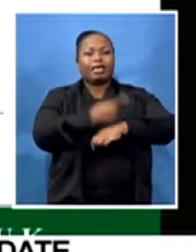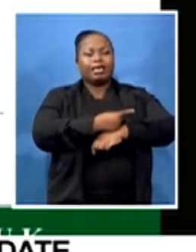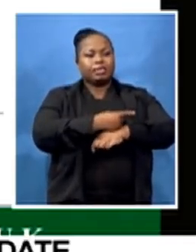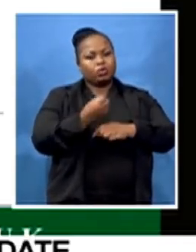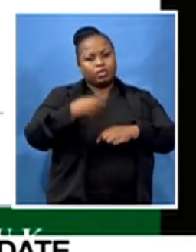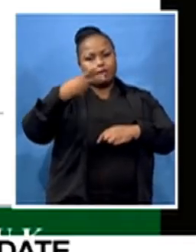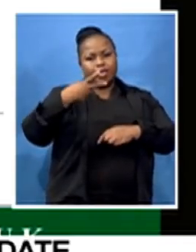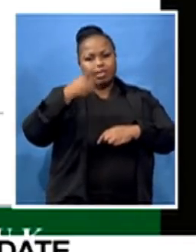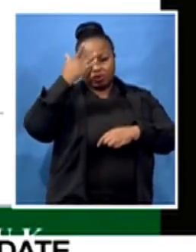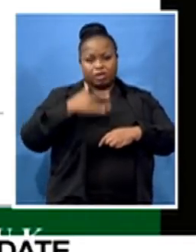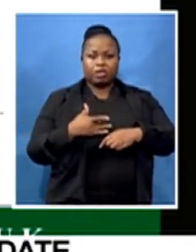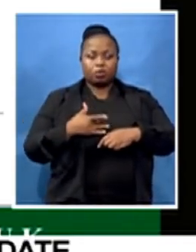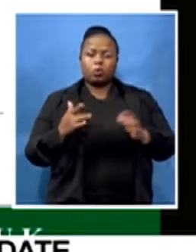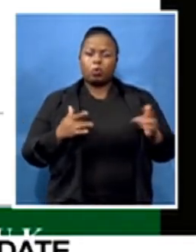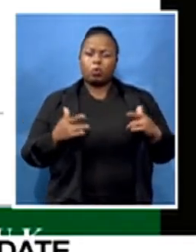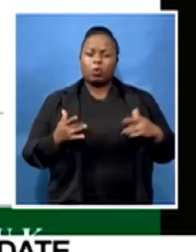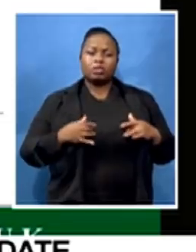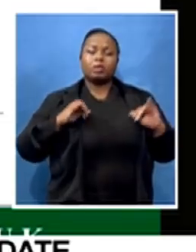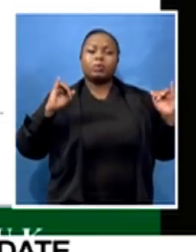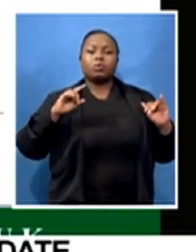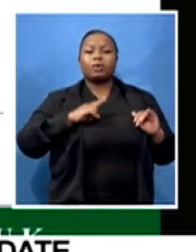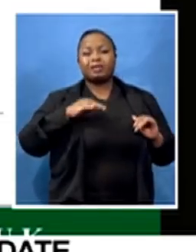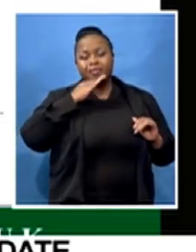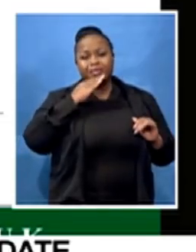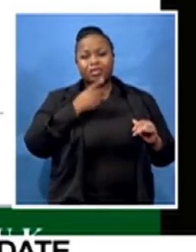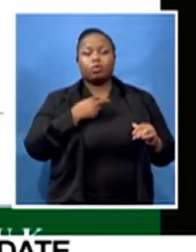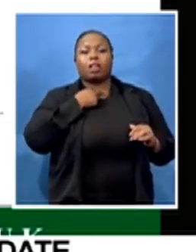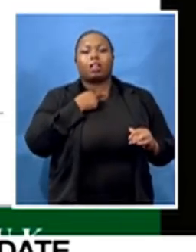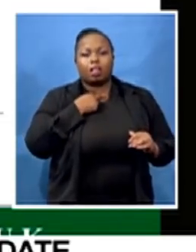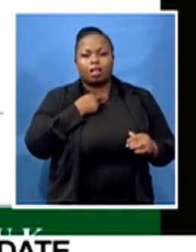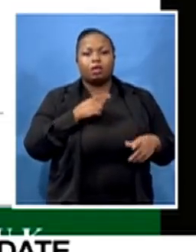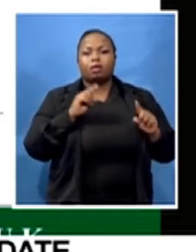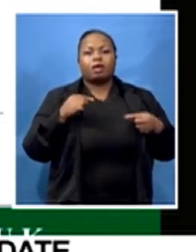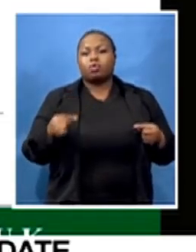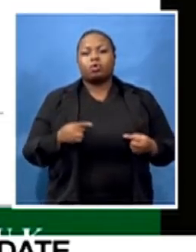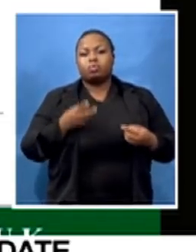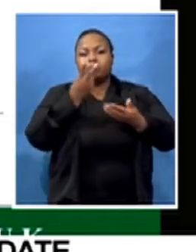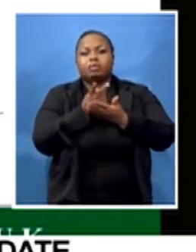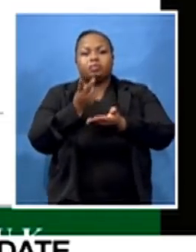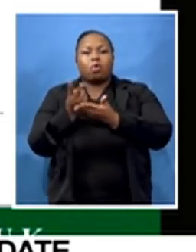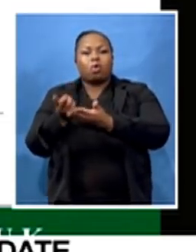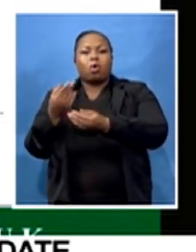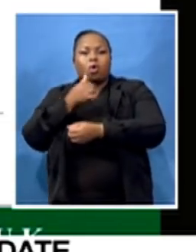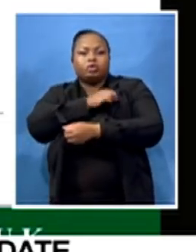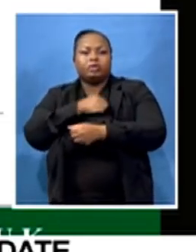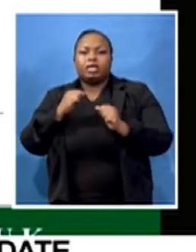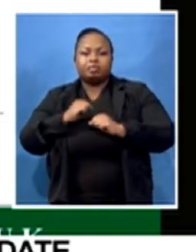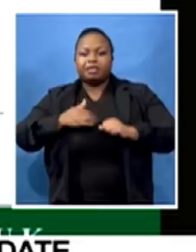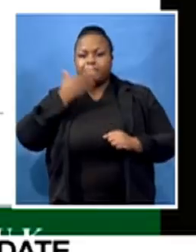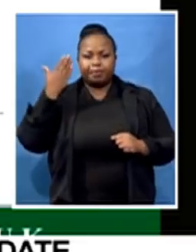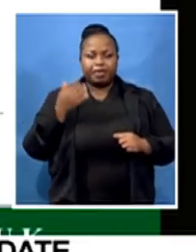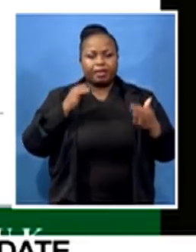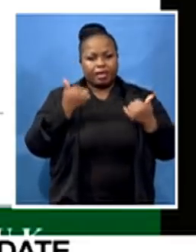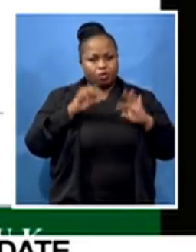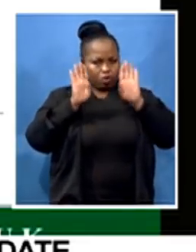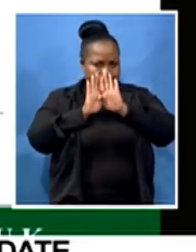we would have really been swamped if we allowed that time. Then as you moved on, after lockdown, we reduced the doubling time now to